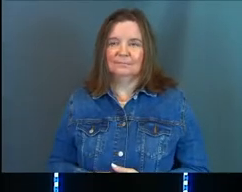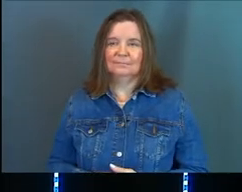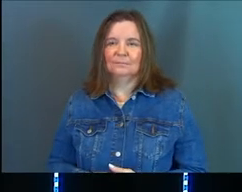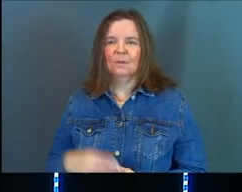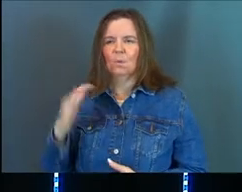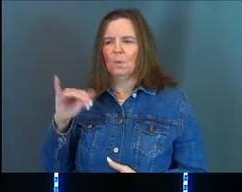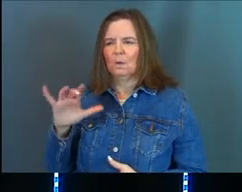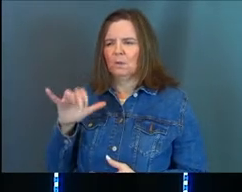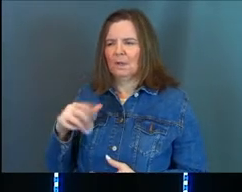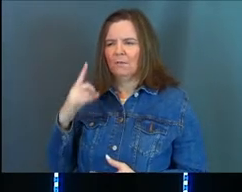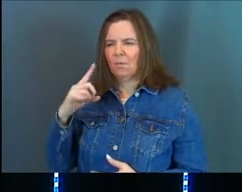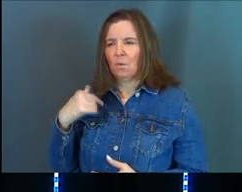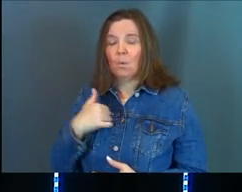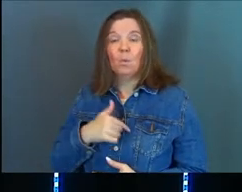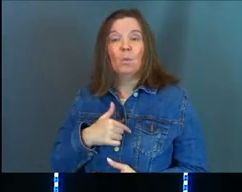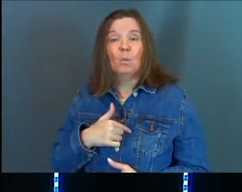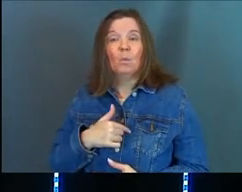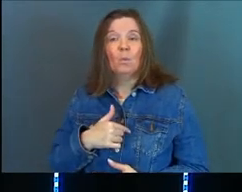Like, why do we do this?